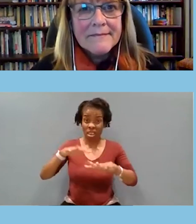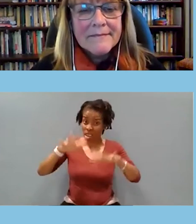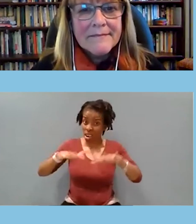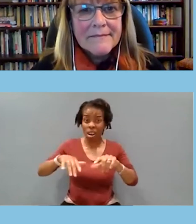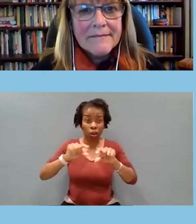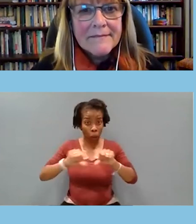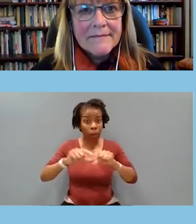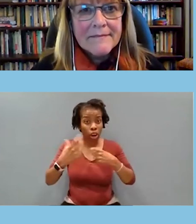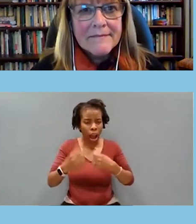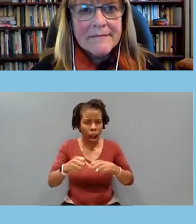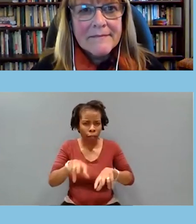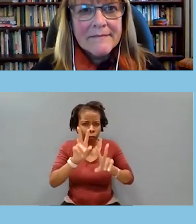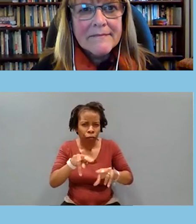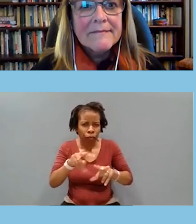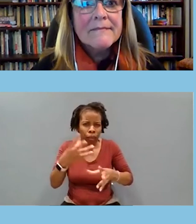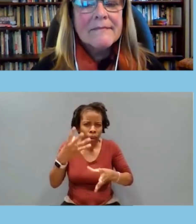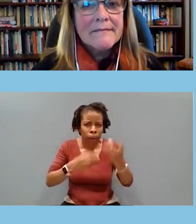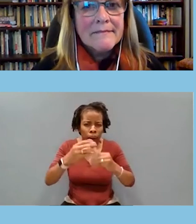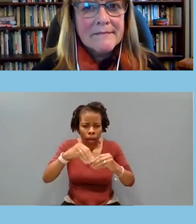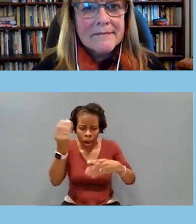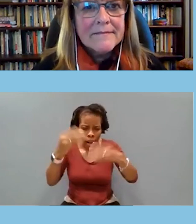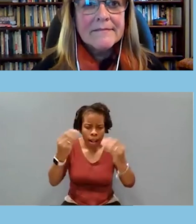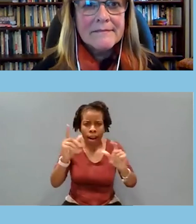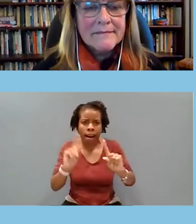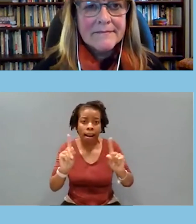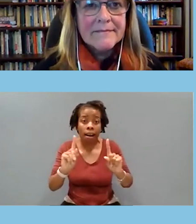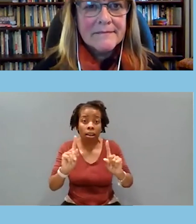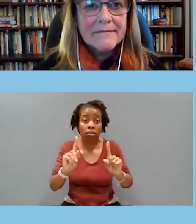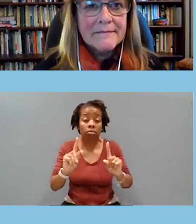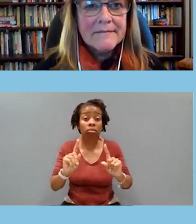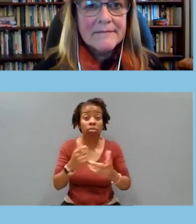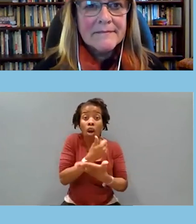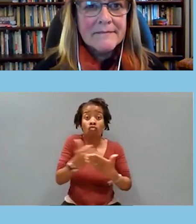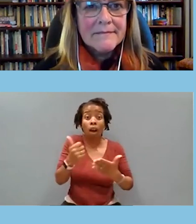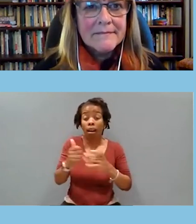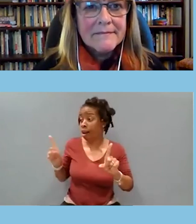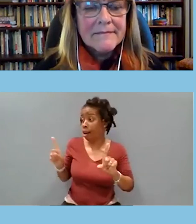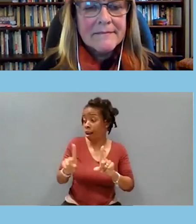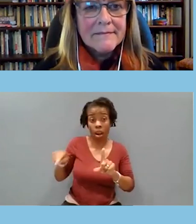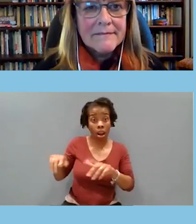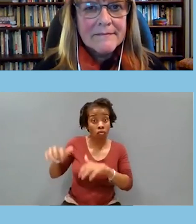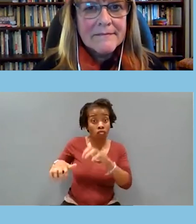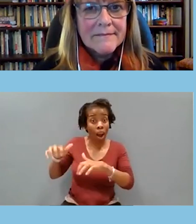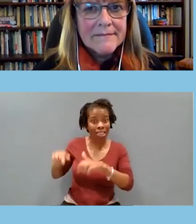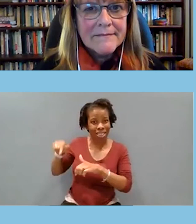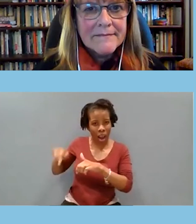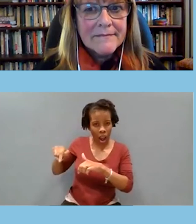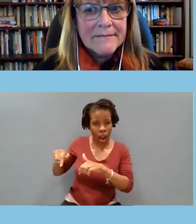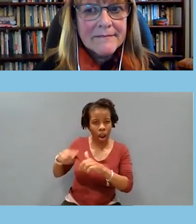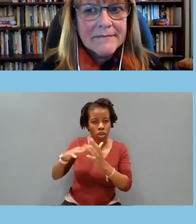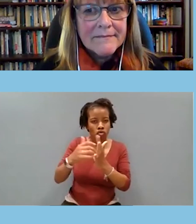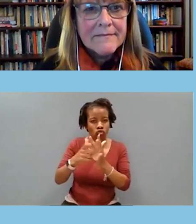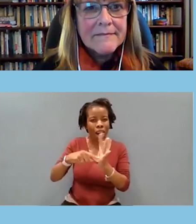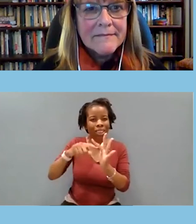When you work with a particular writer, the person who is writing